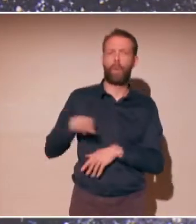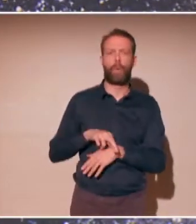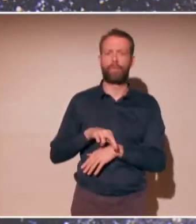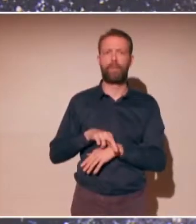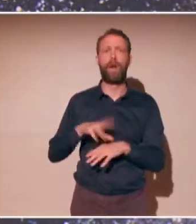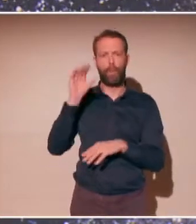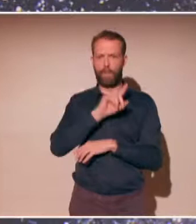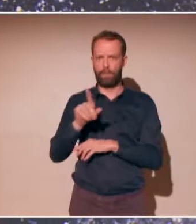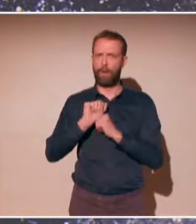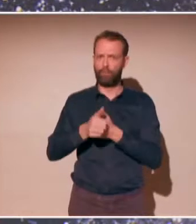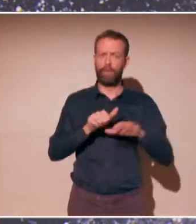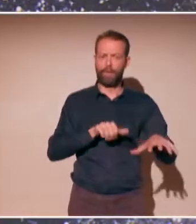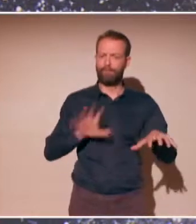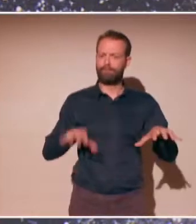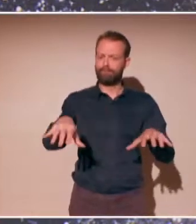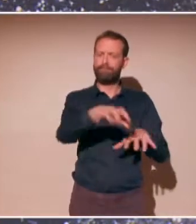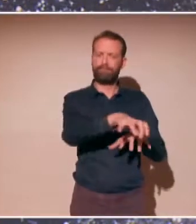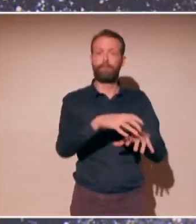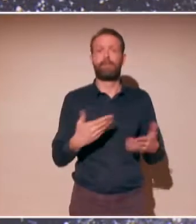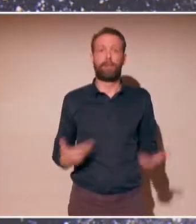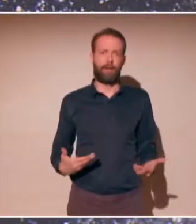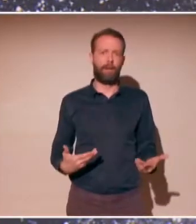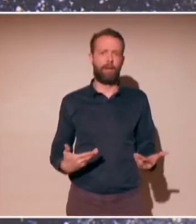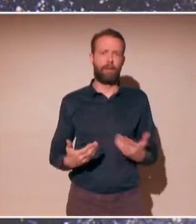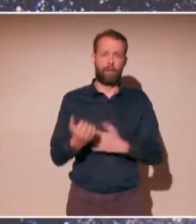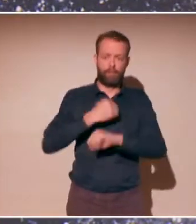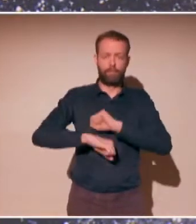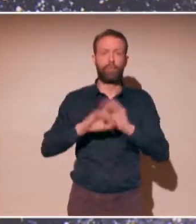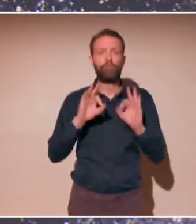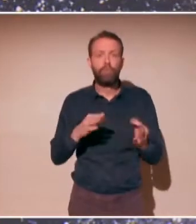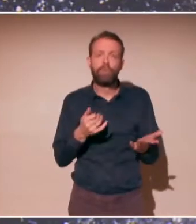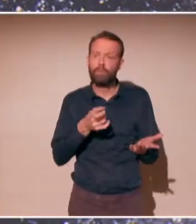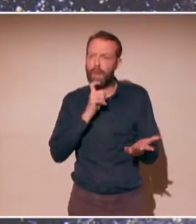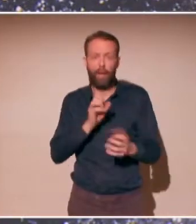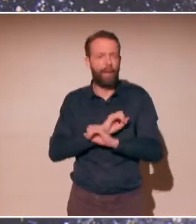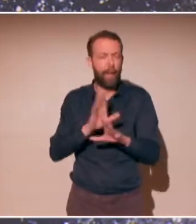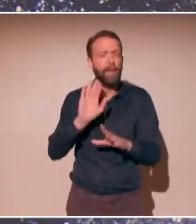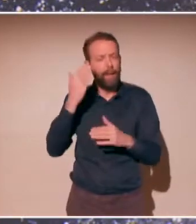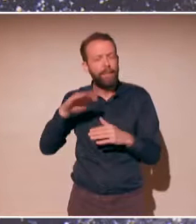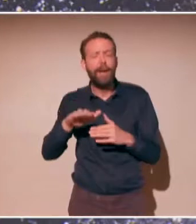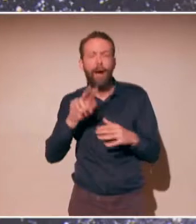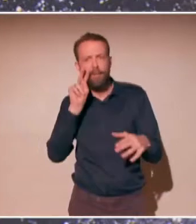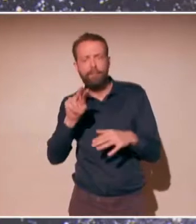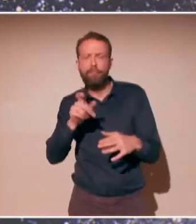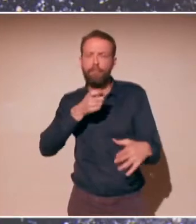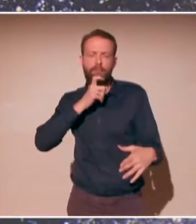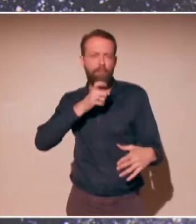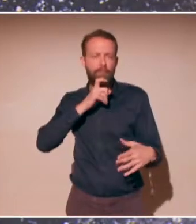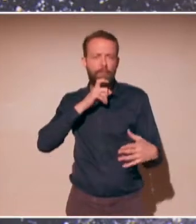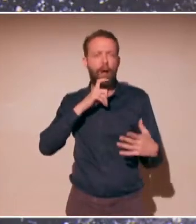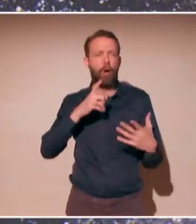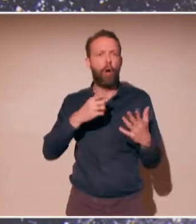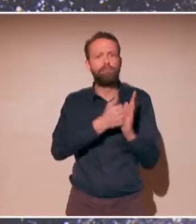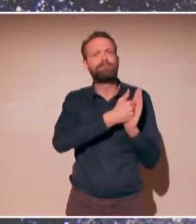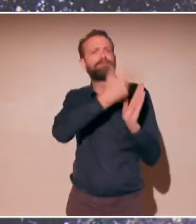financial fallout, you've got to look at the territorial effect. And this is what we are actually looking at. Without